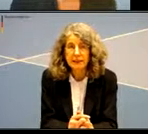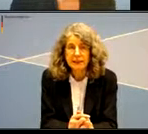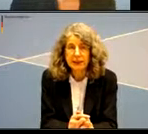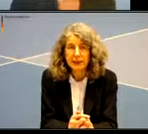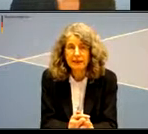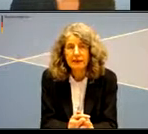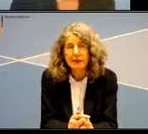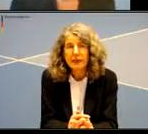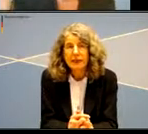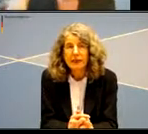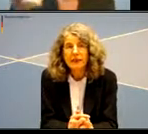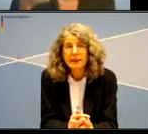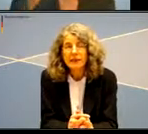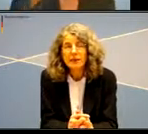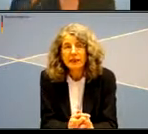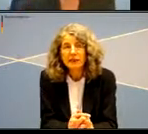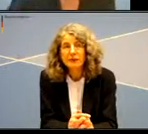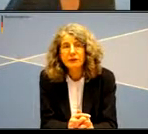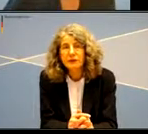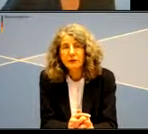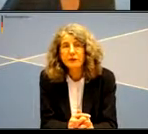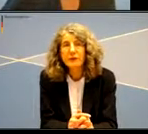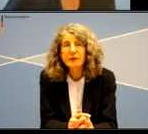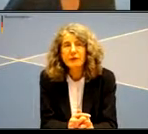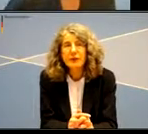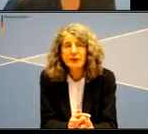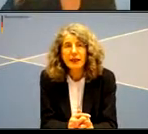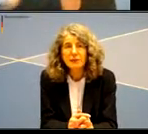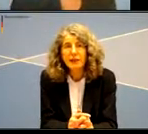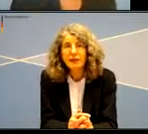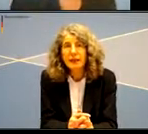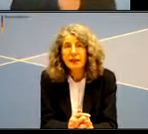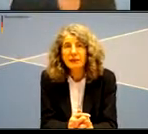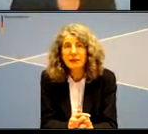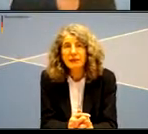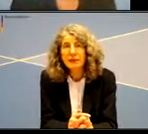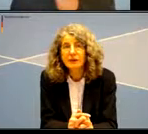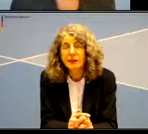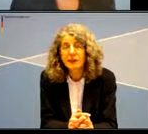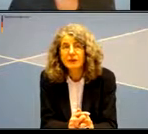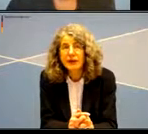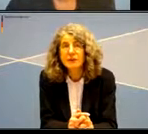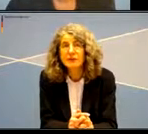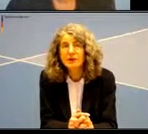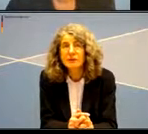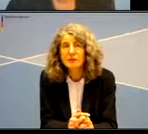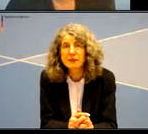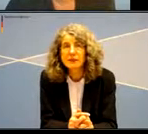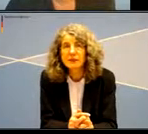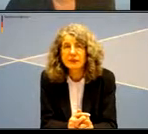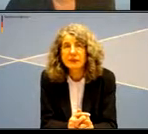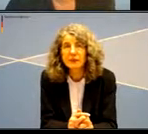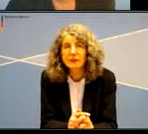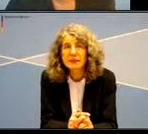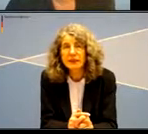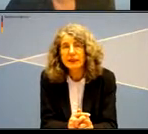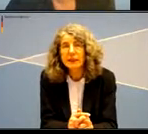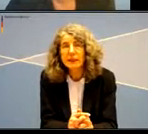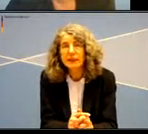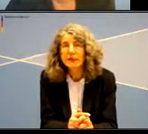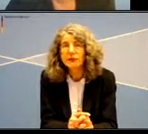in that sense. But it is also an element, there is the innovative services, so that it is